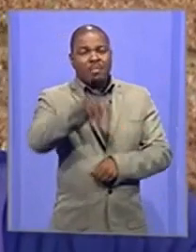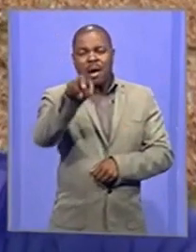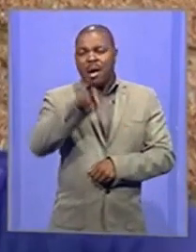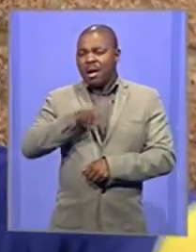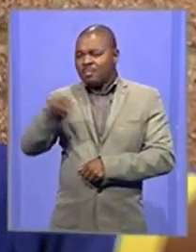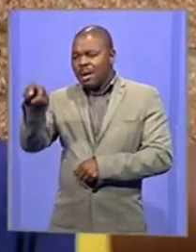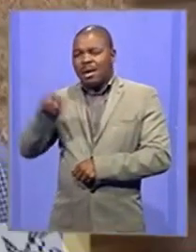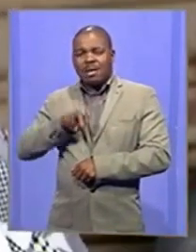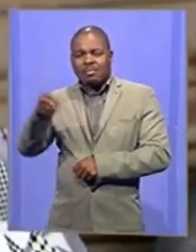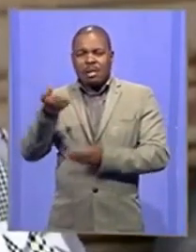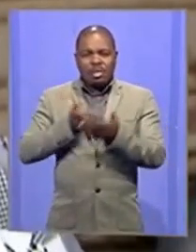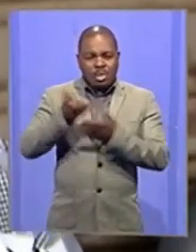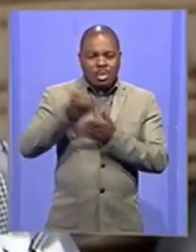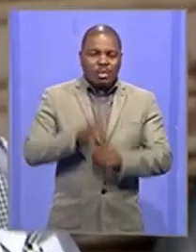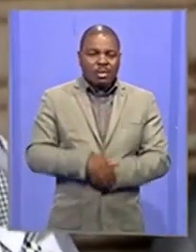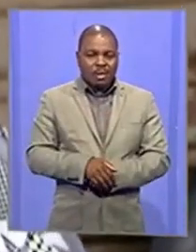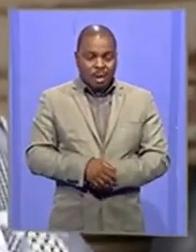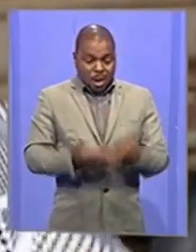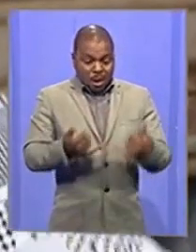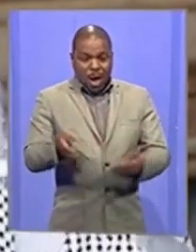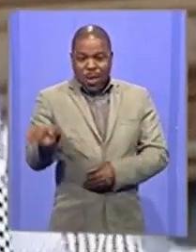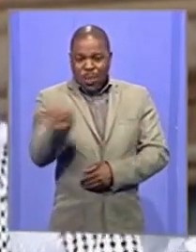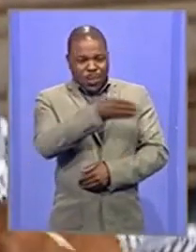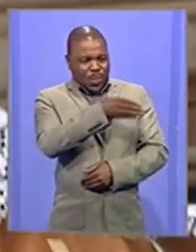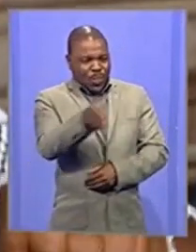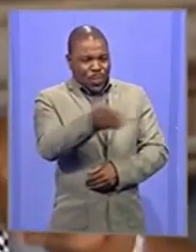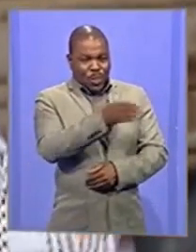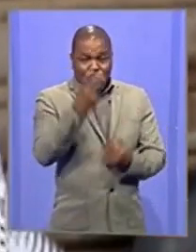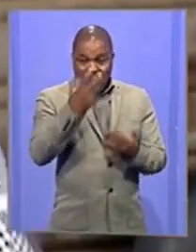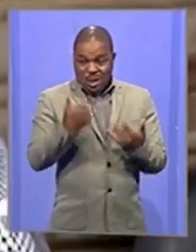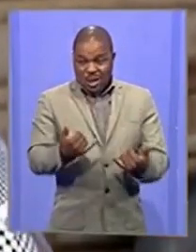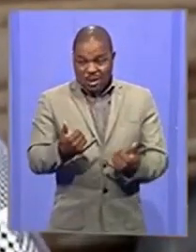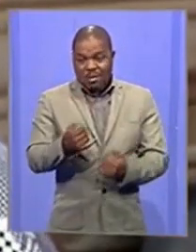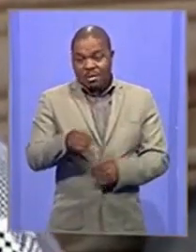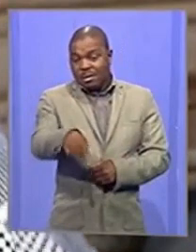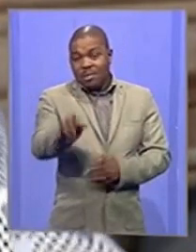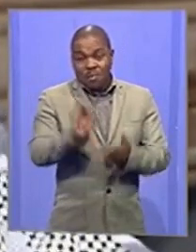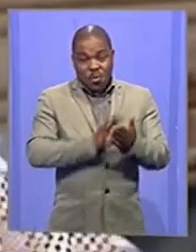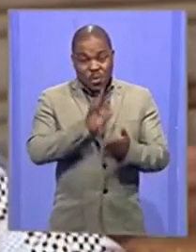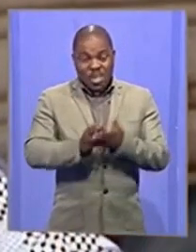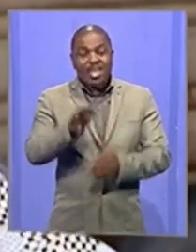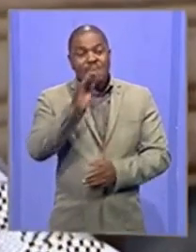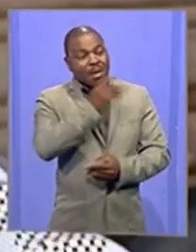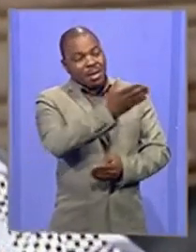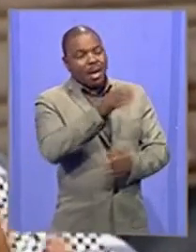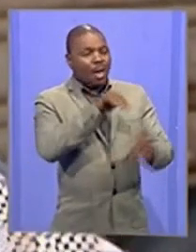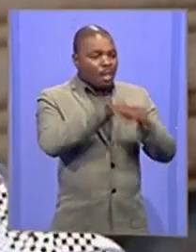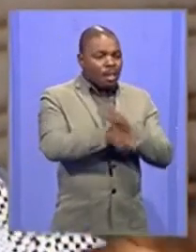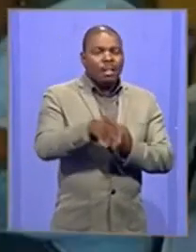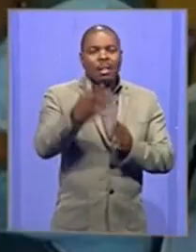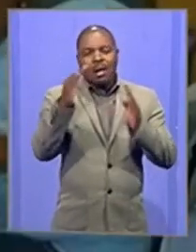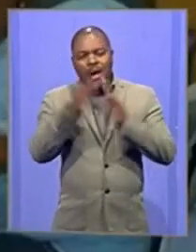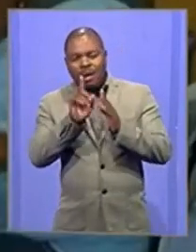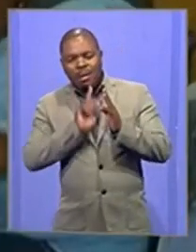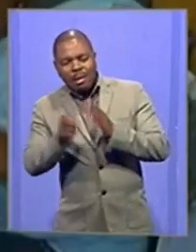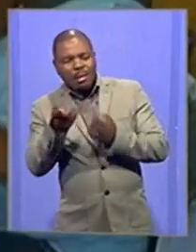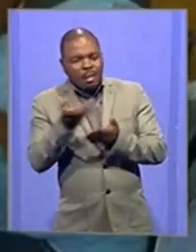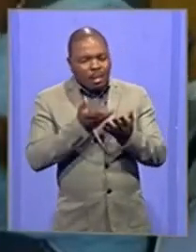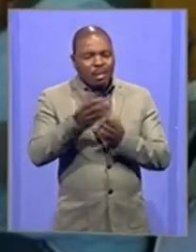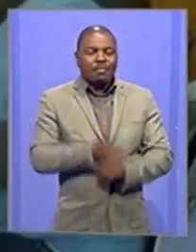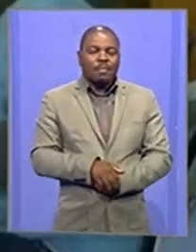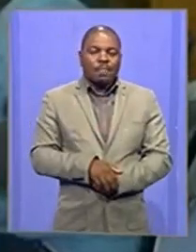ba tsamaya ba canvas. A re ba bona gona jala ke re la bona gore go tlo votiwa ke nako e ba tlo yang ba dira di door to door. Ditlhopho